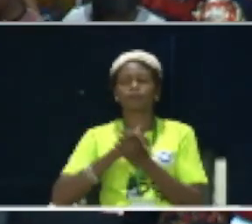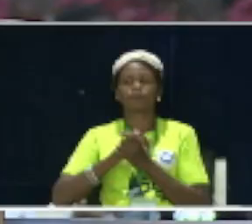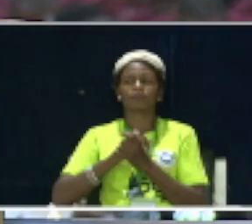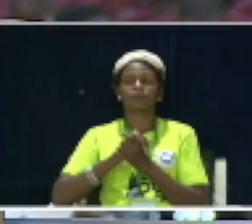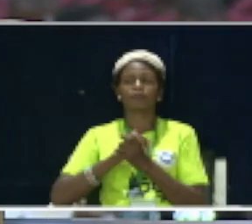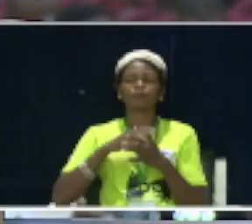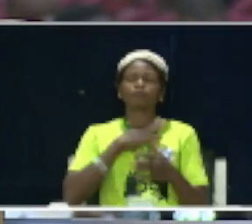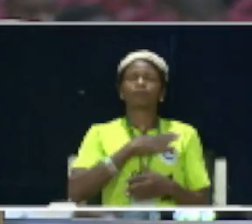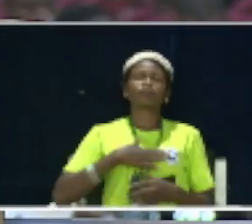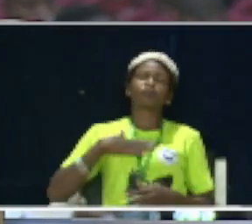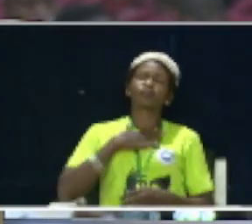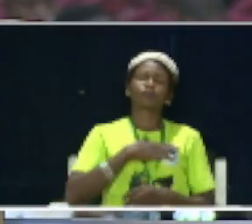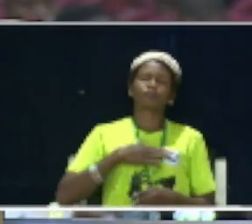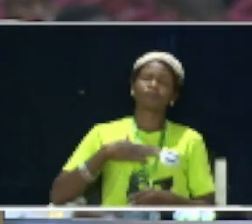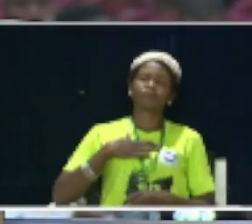please